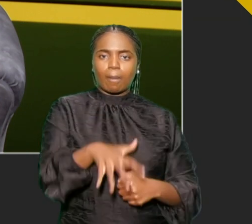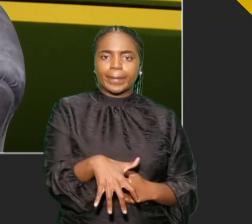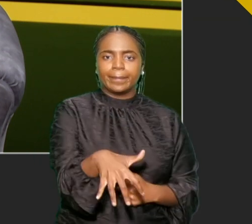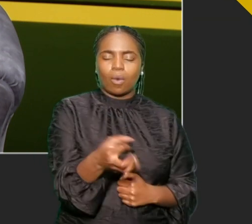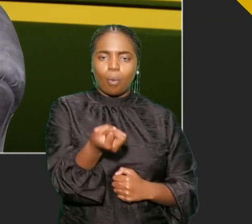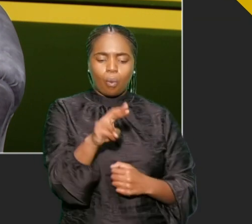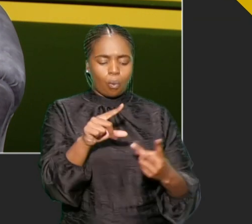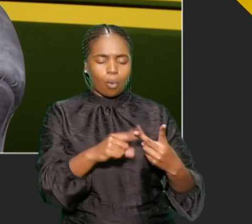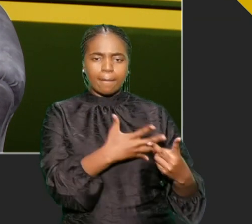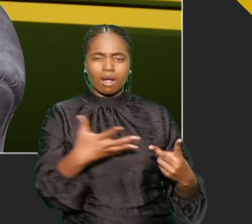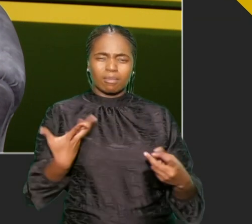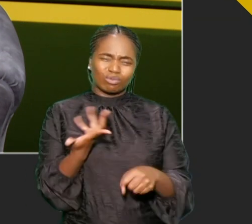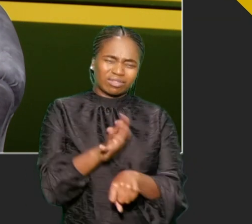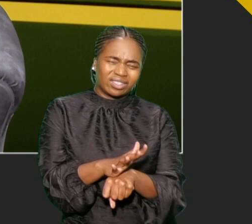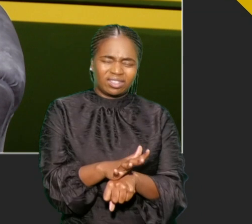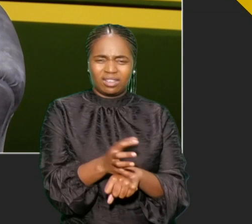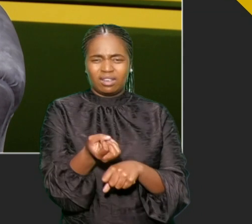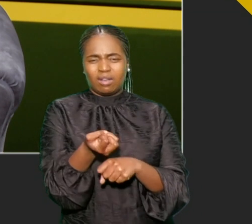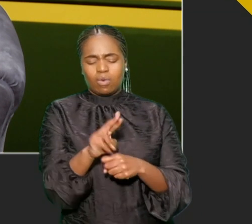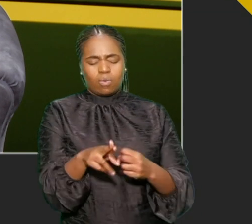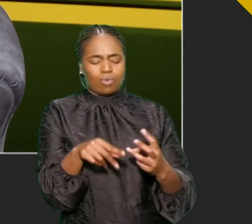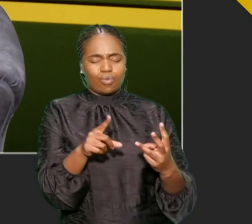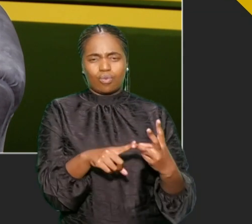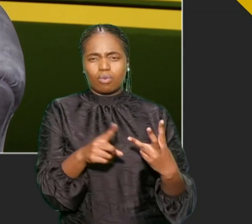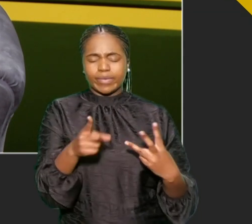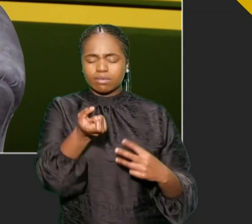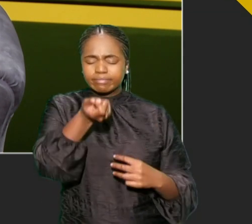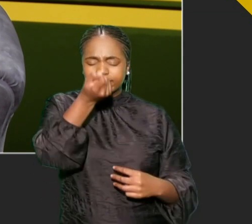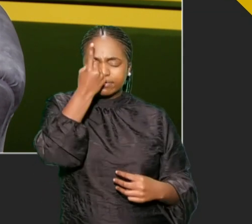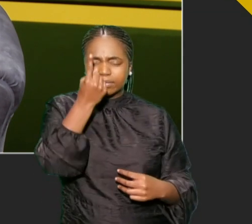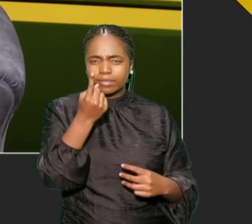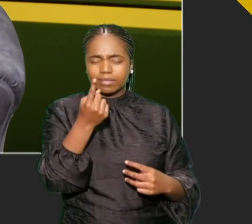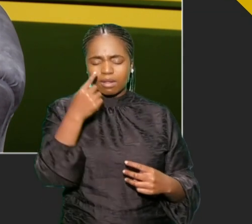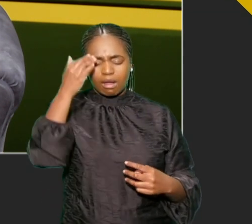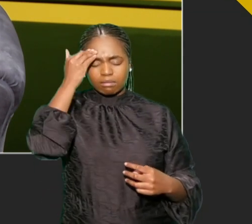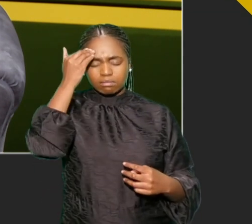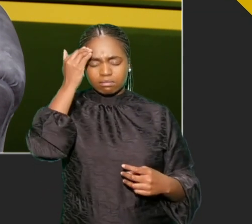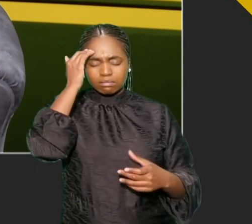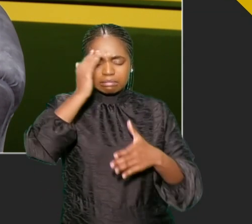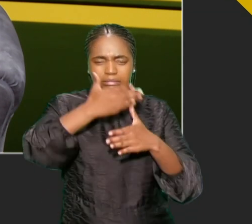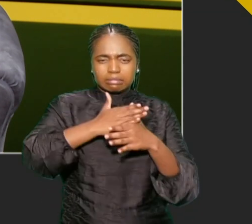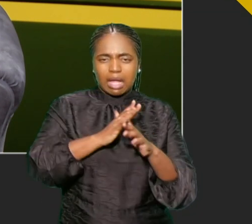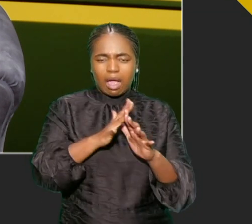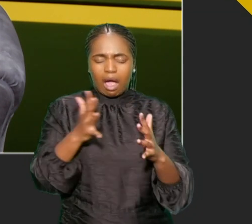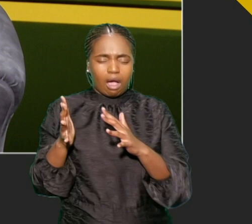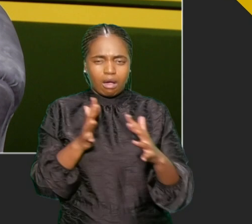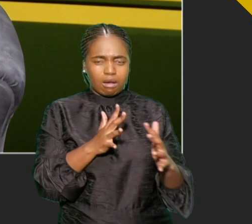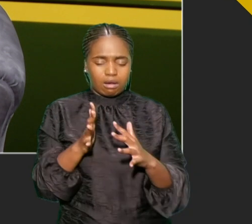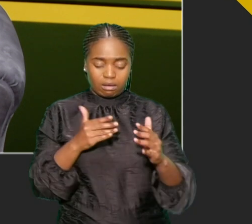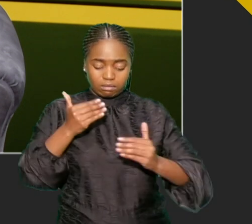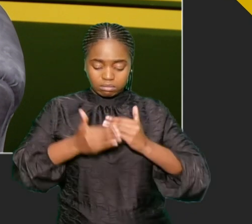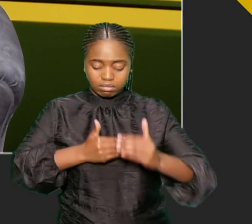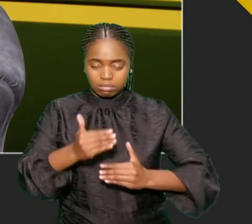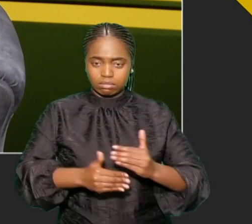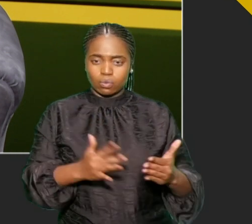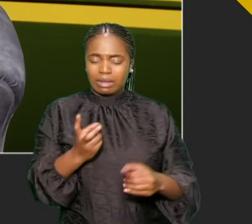ukuthi umama ngempela kasekho, and even for so to you understanding the psychology of where you need to be during the